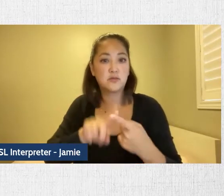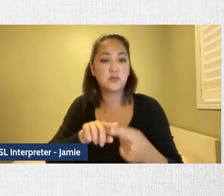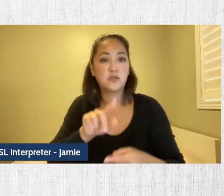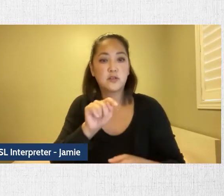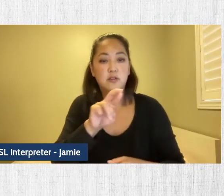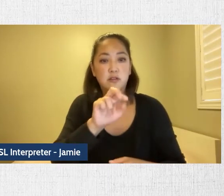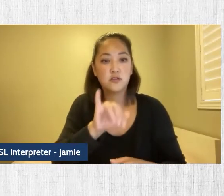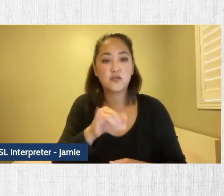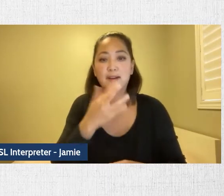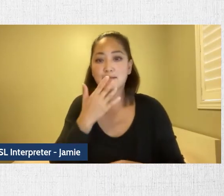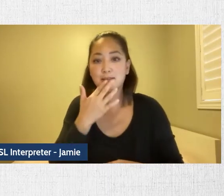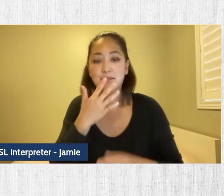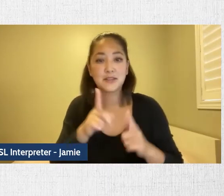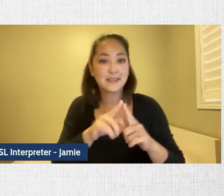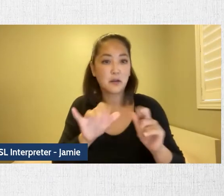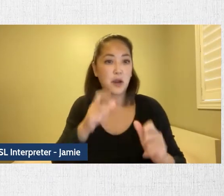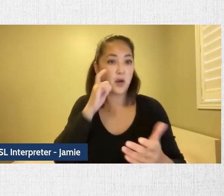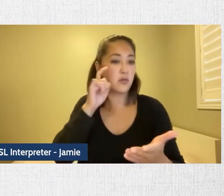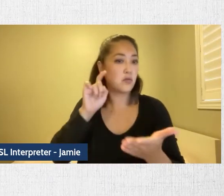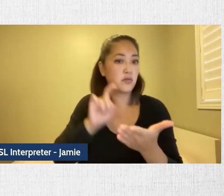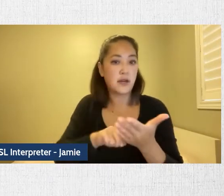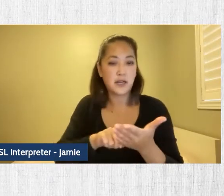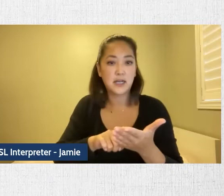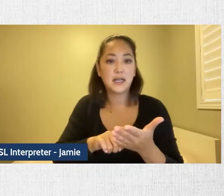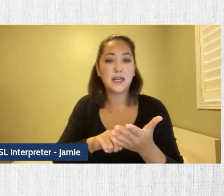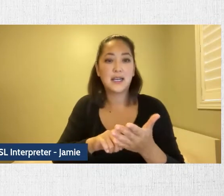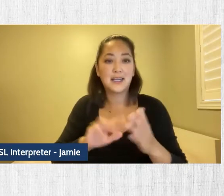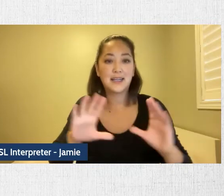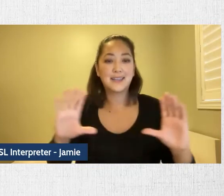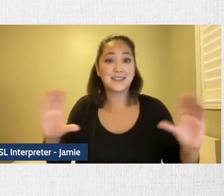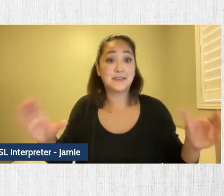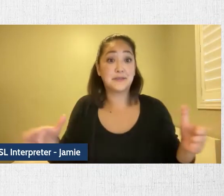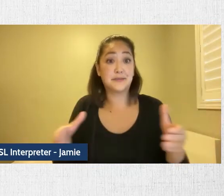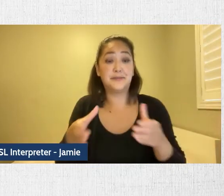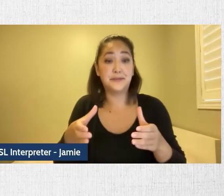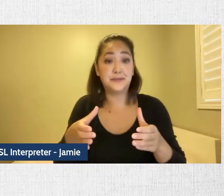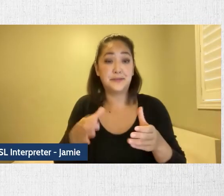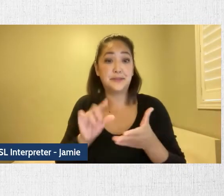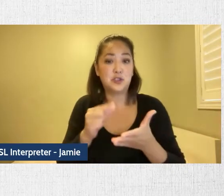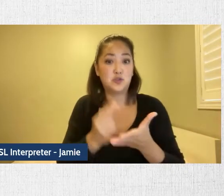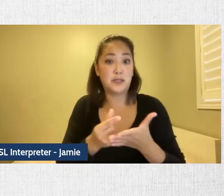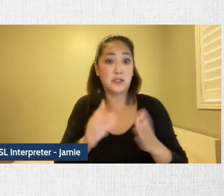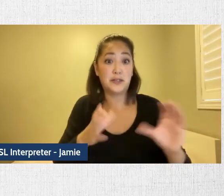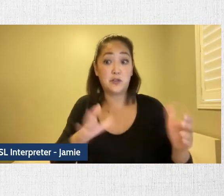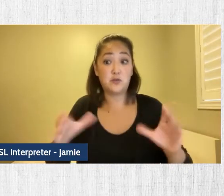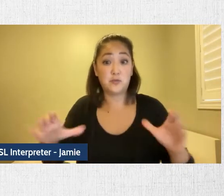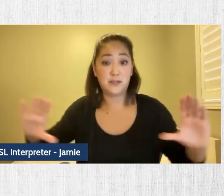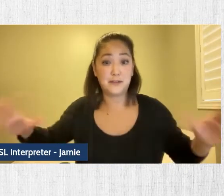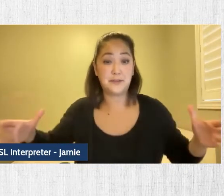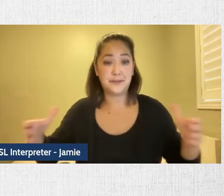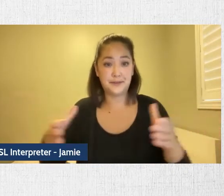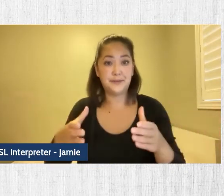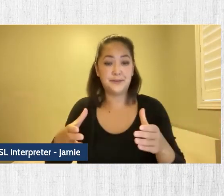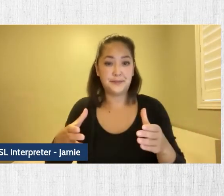to recognize all the reunioning classes who are members of the Tricolor Guard